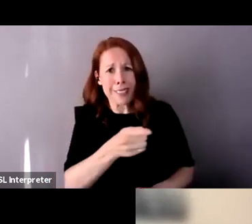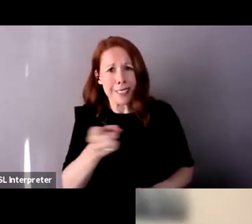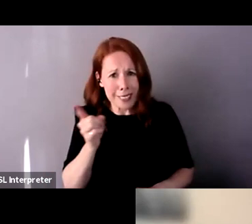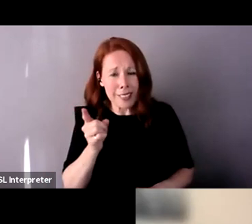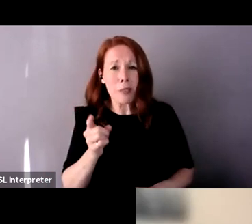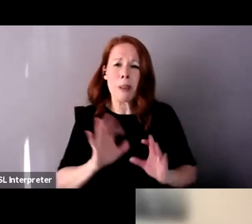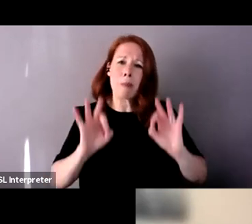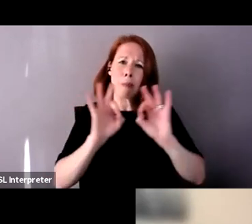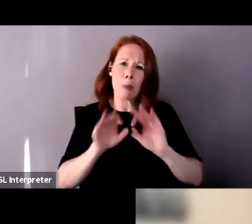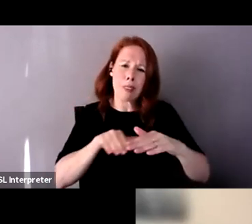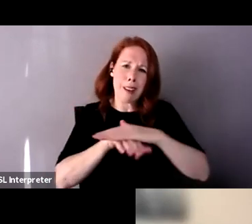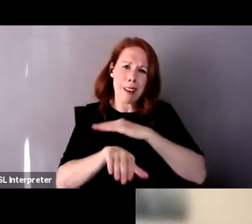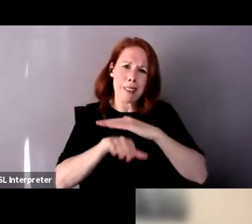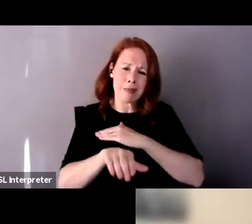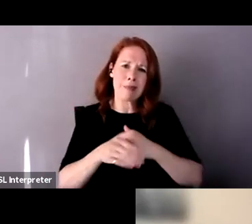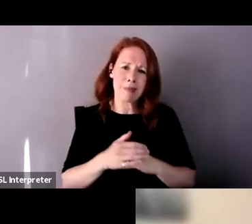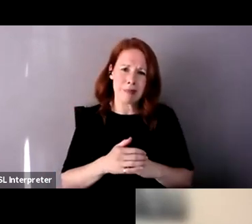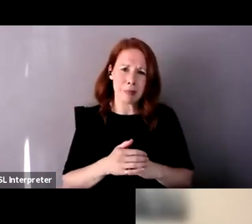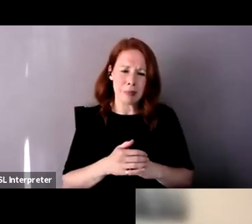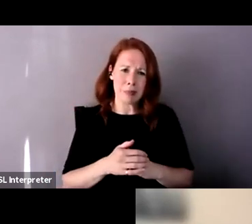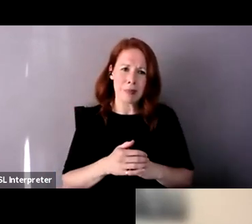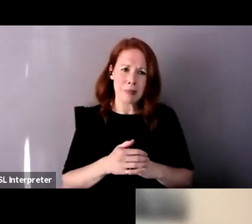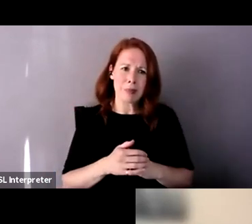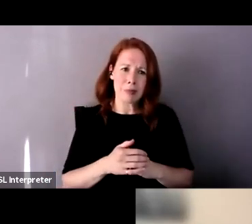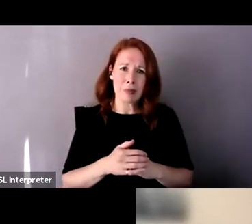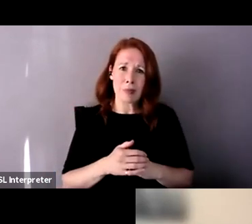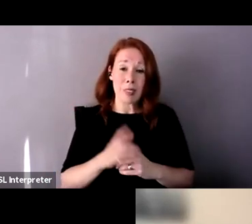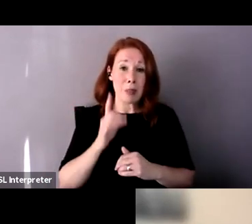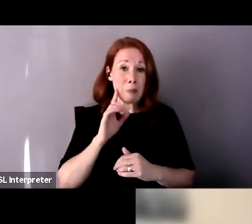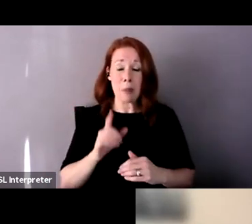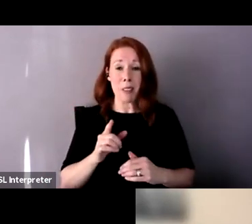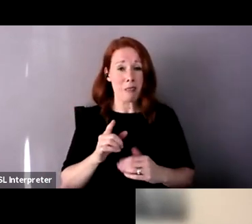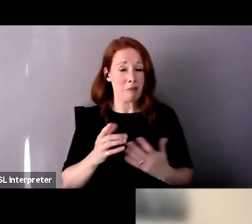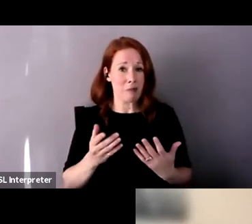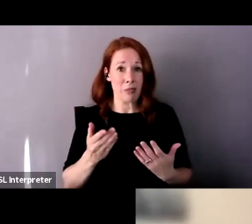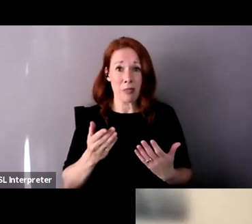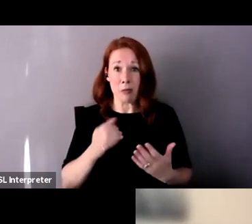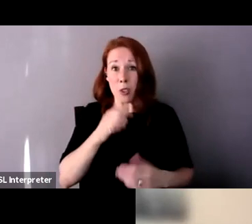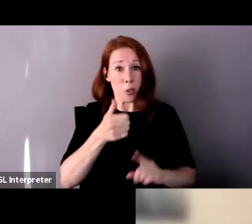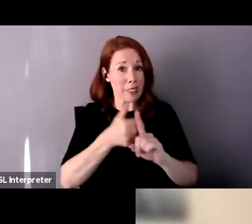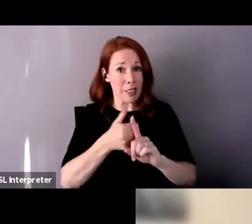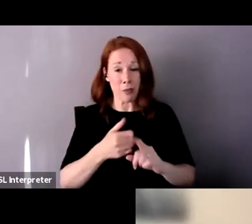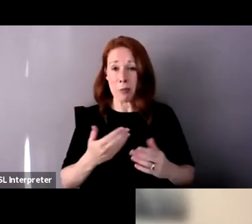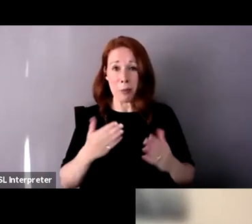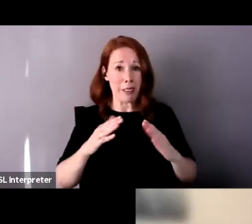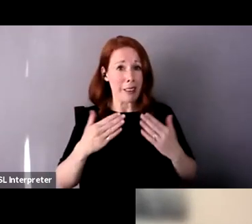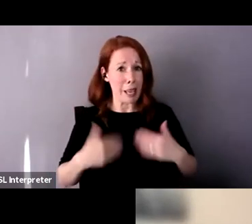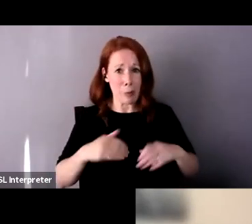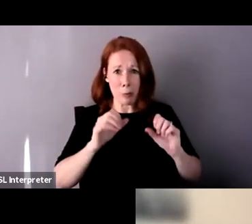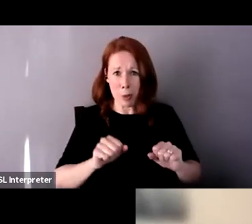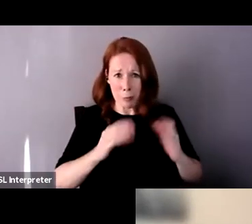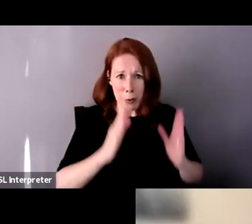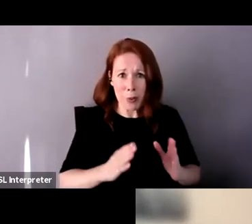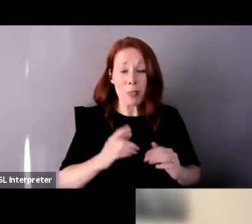hugely important for everyone. Even if it's not for you now, it might be for someone you know, it might be a family member, or it might be for you in